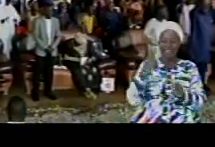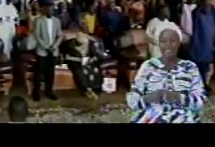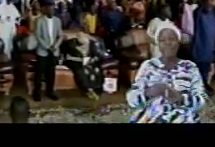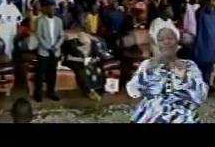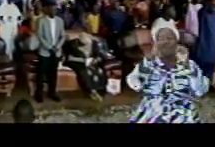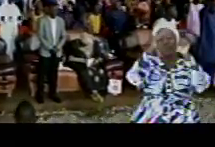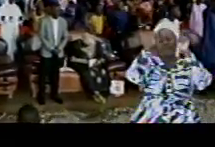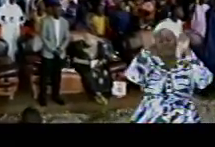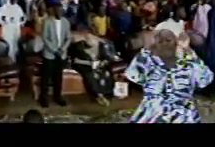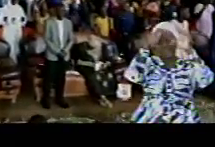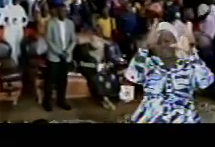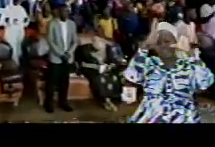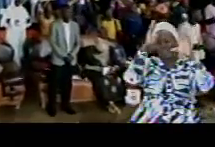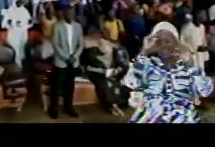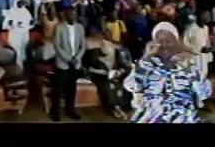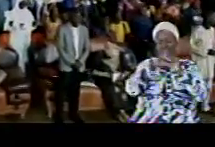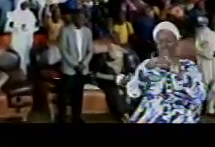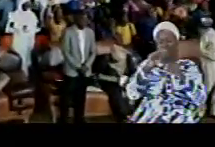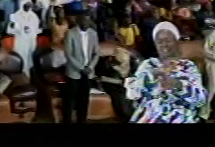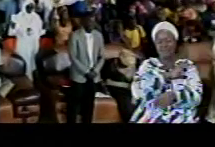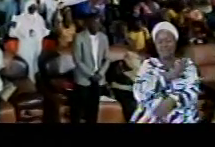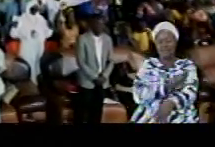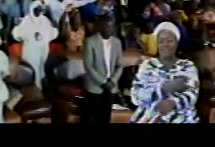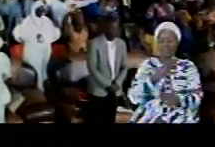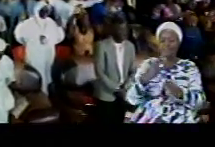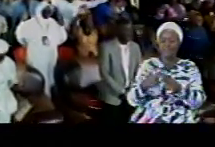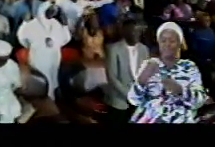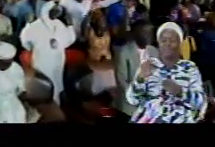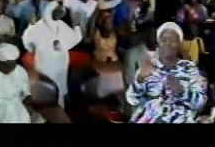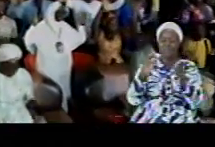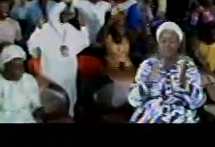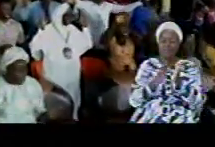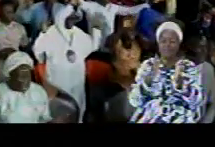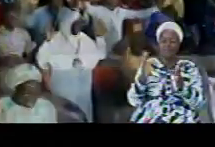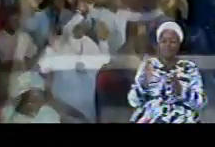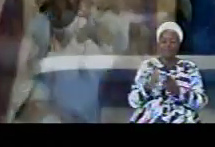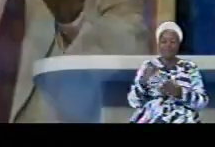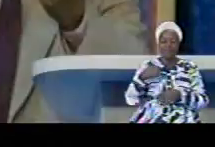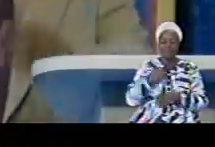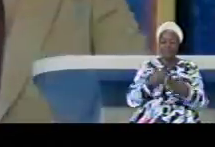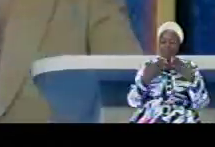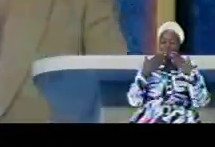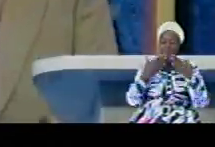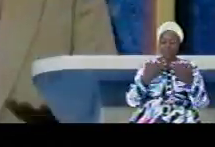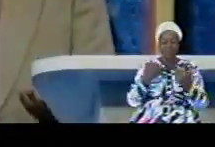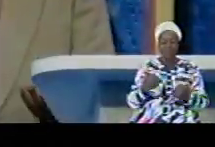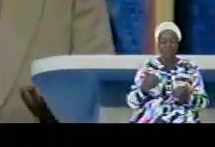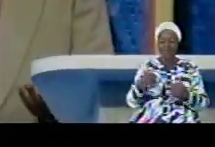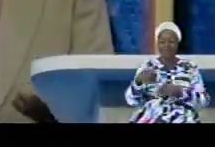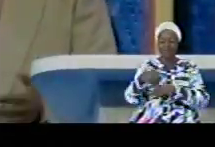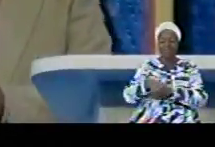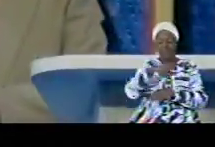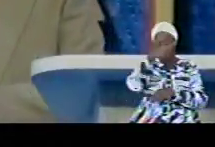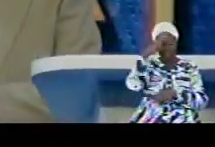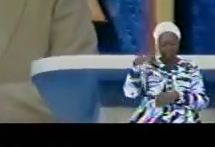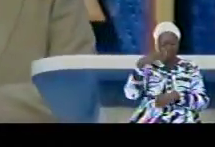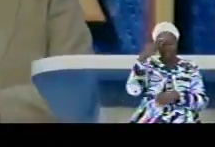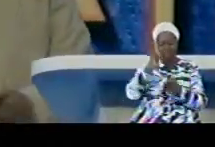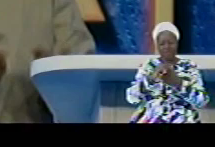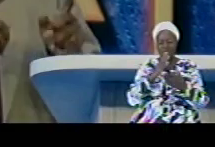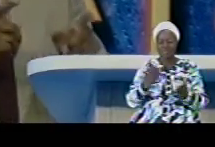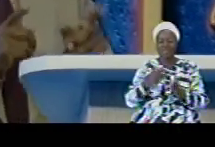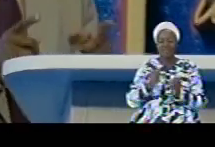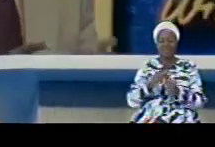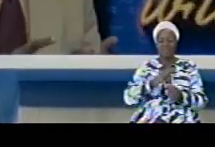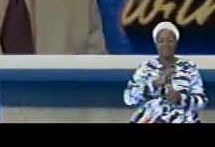Father, in the mighty name of Jesus, we thank you tonight because we know you are here with us.